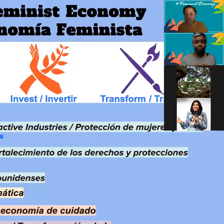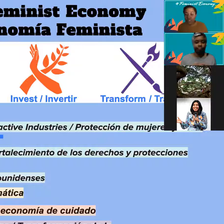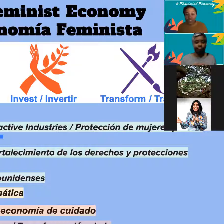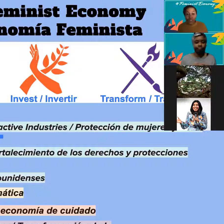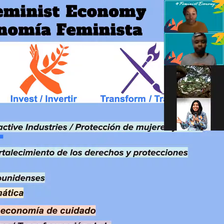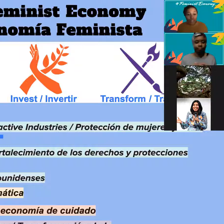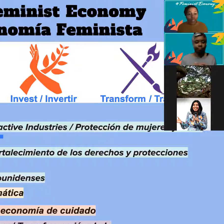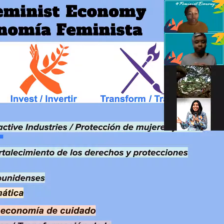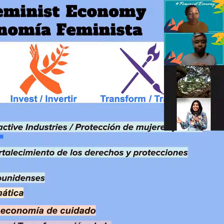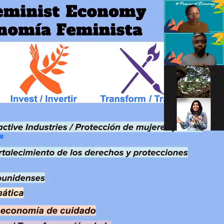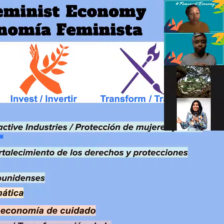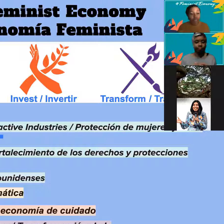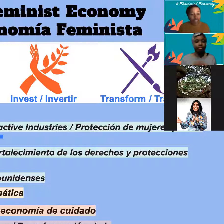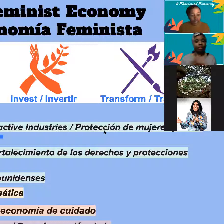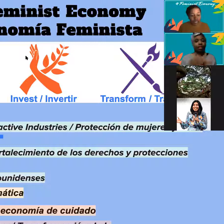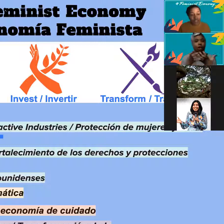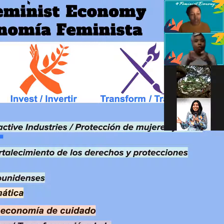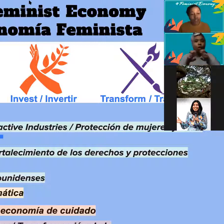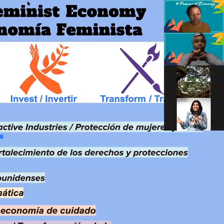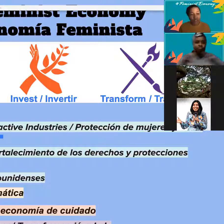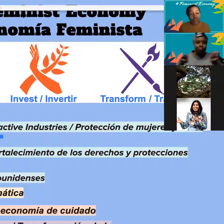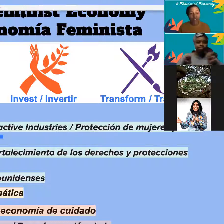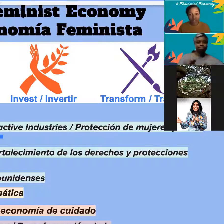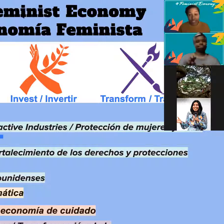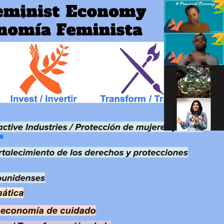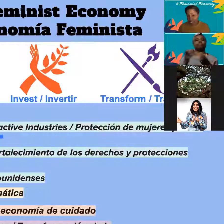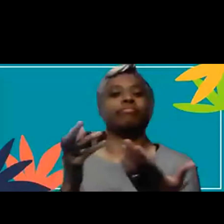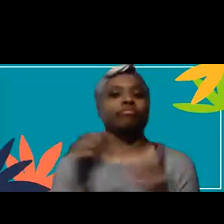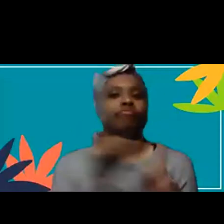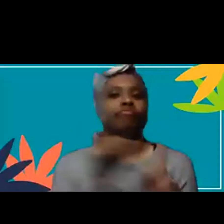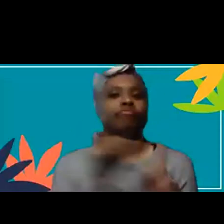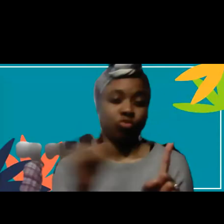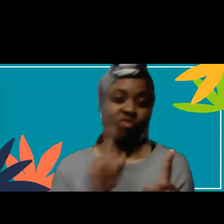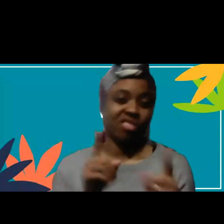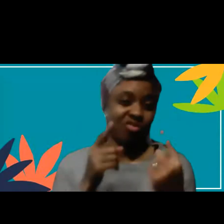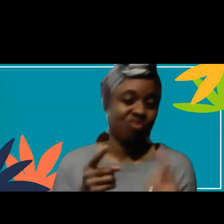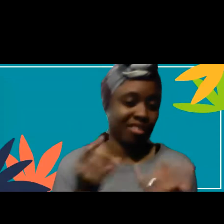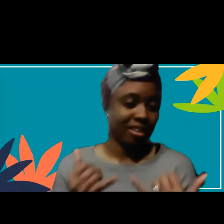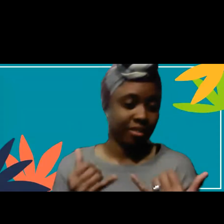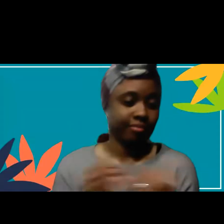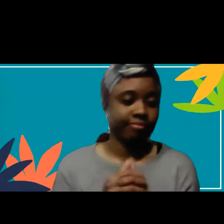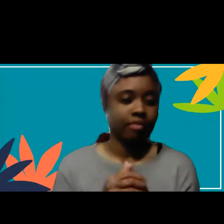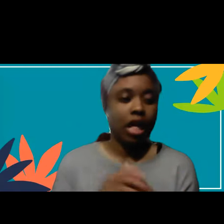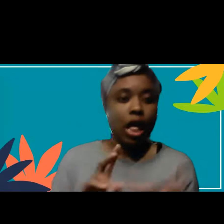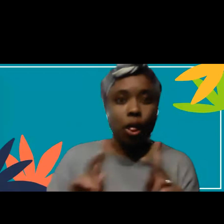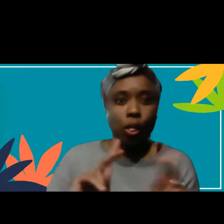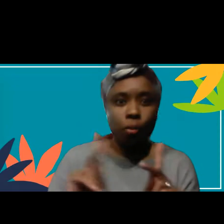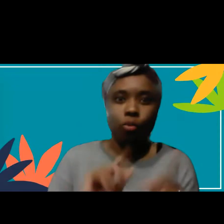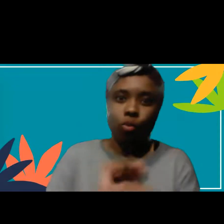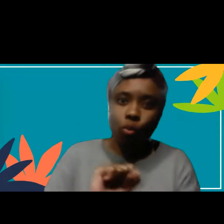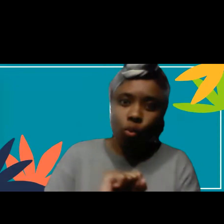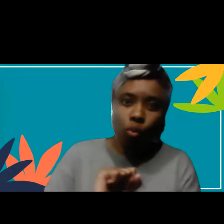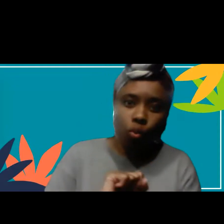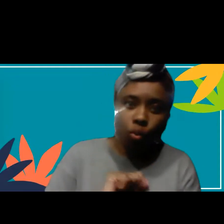move into the panel of folks who are engaging in some of these struggles right now. They are the folks working on the ground to